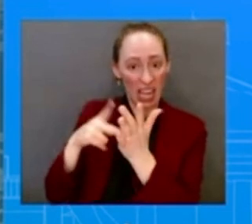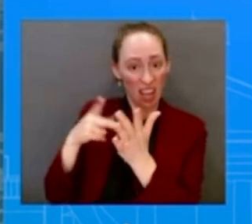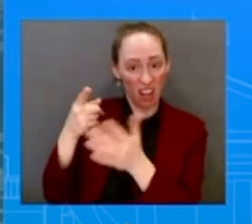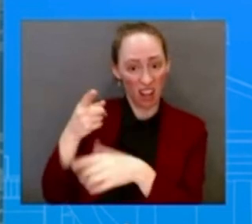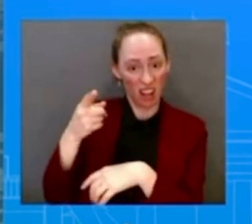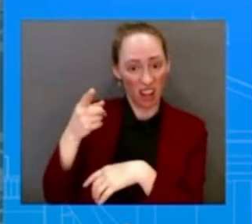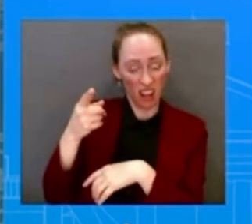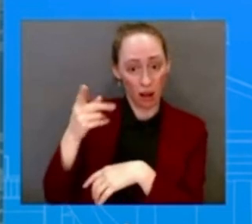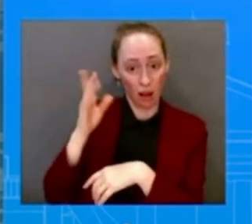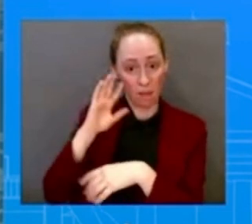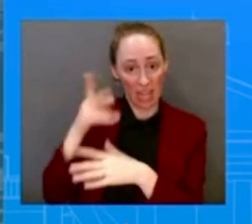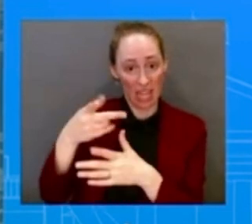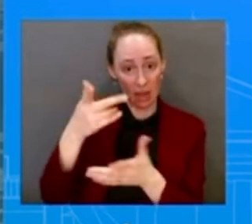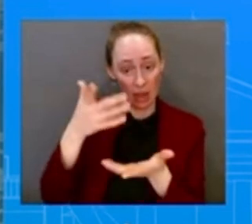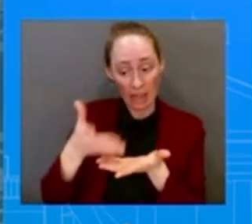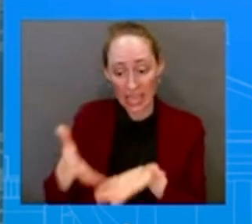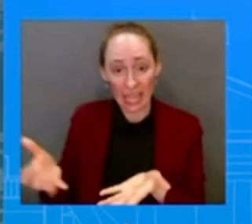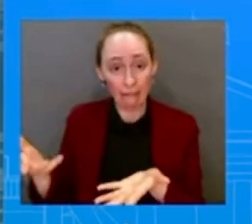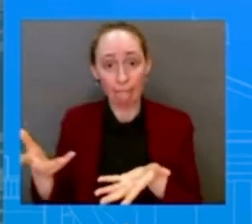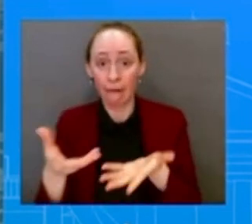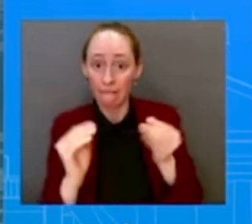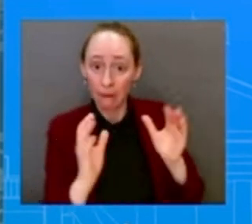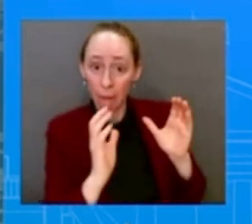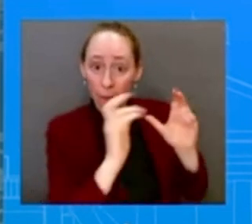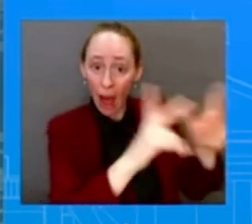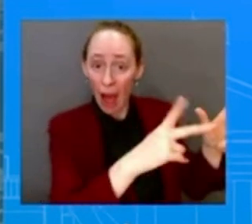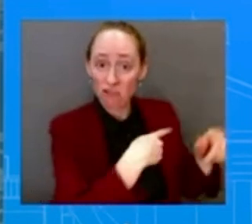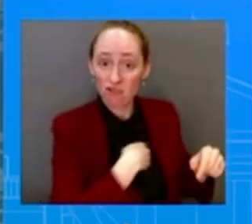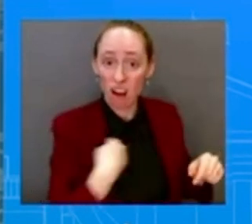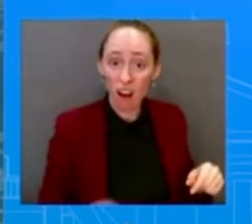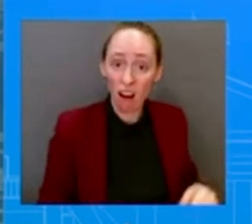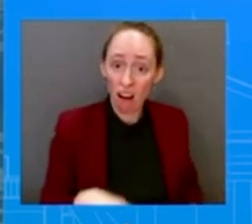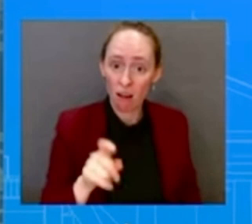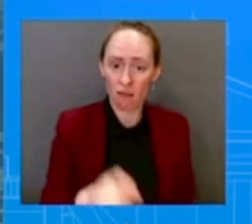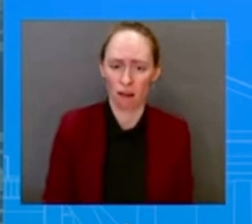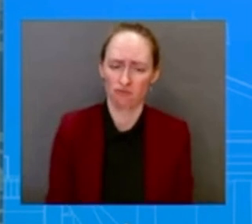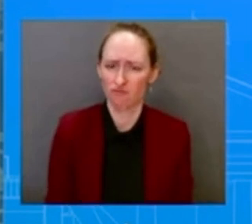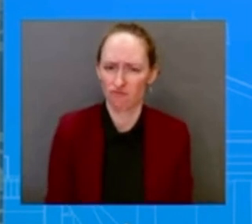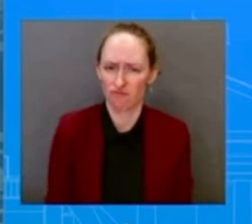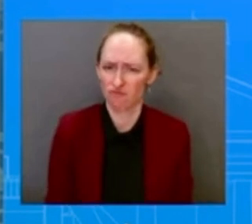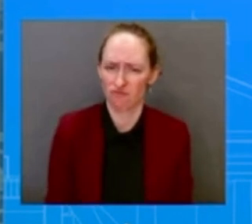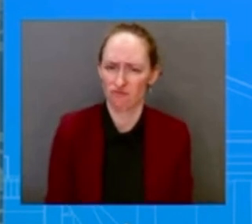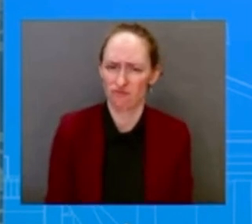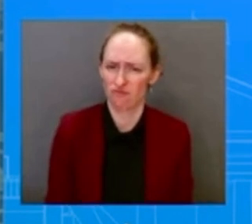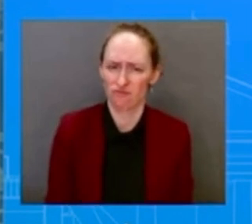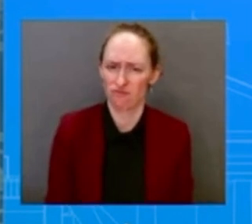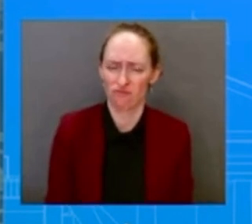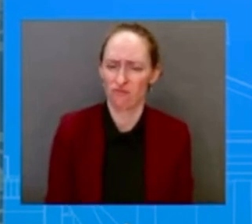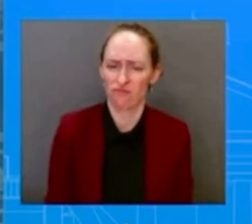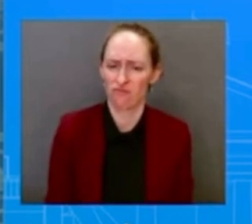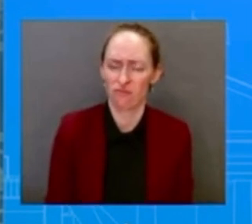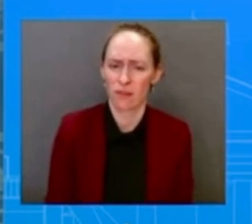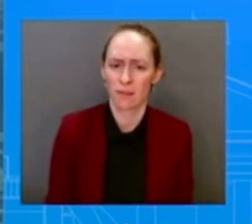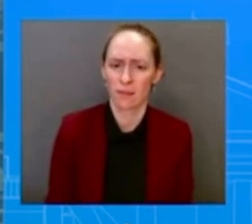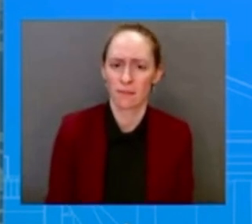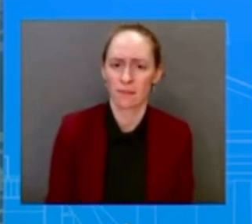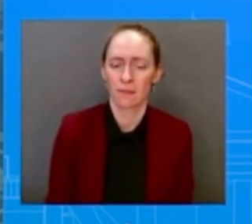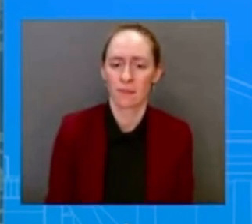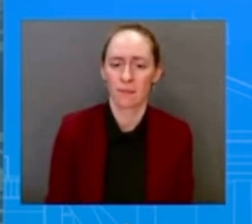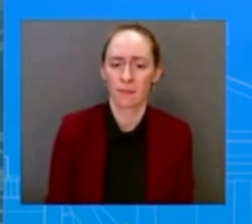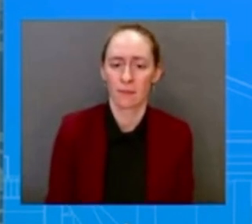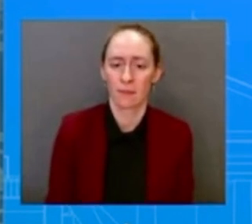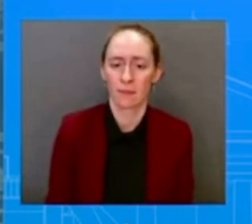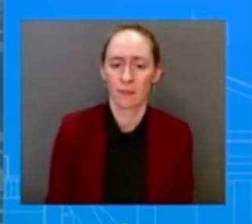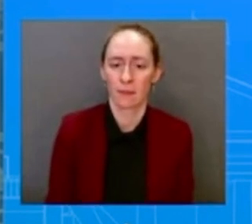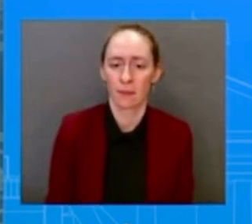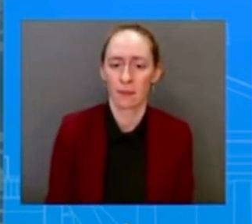recovering back to China. Okay. We're going to pull it up off the bottom of the ocean, and we're going to learn more about